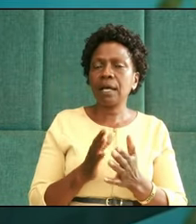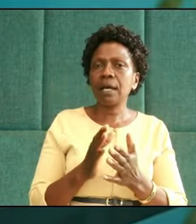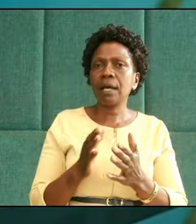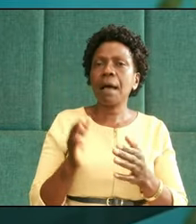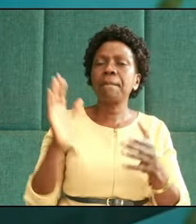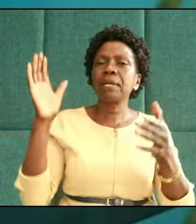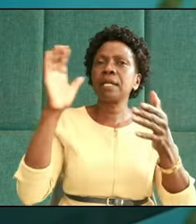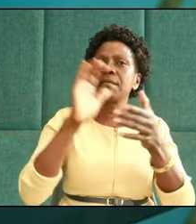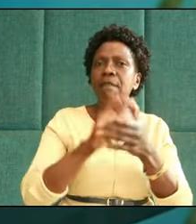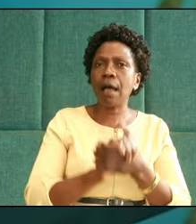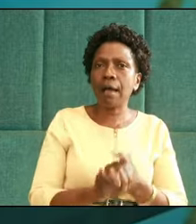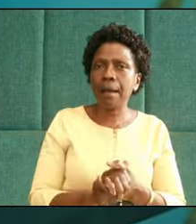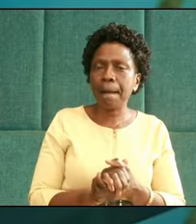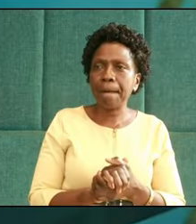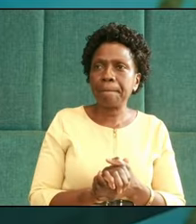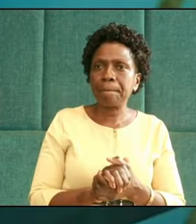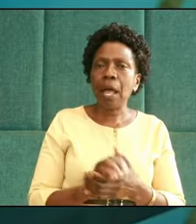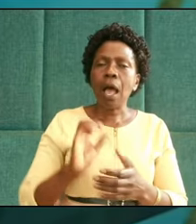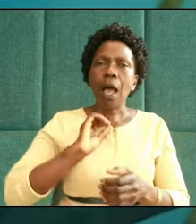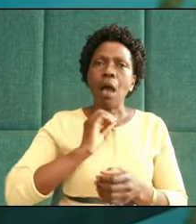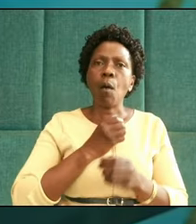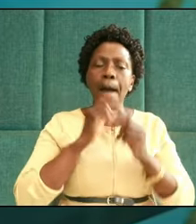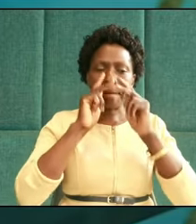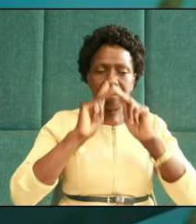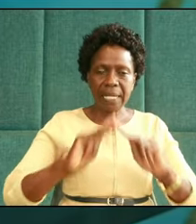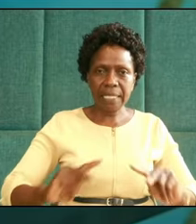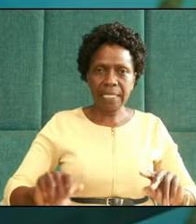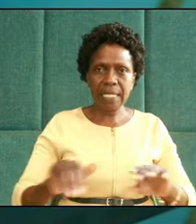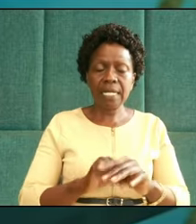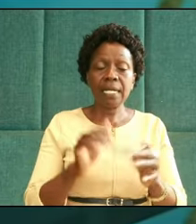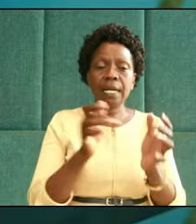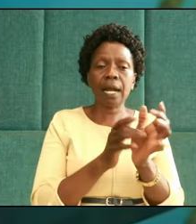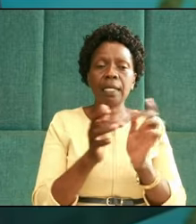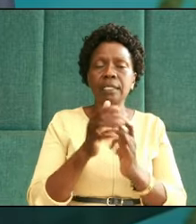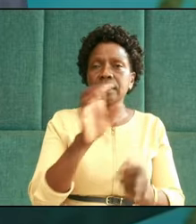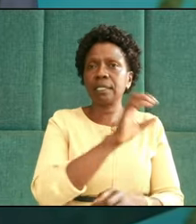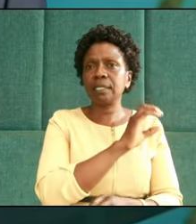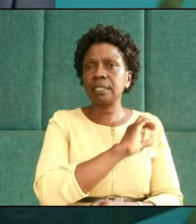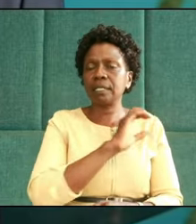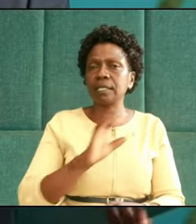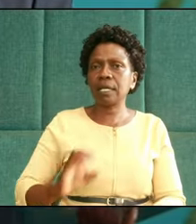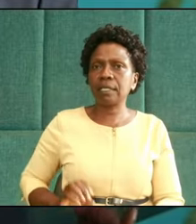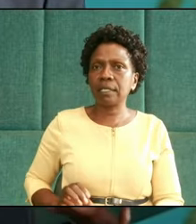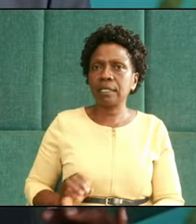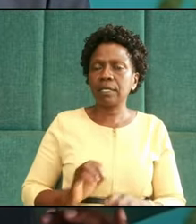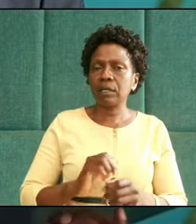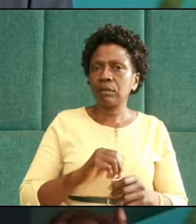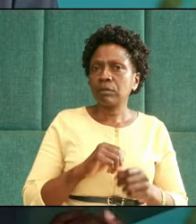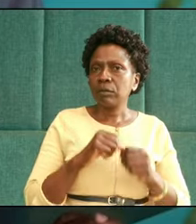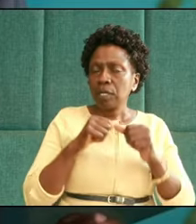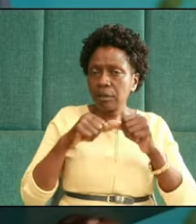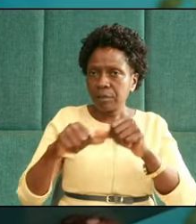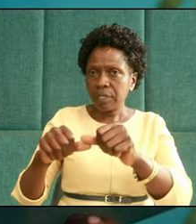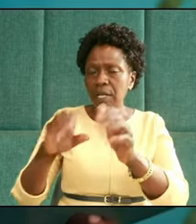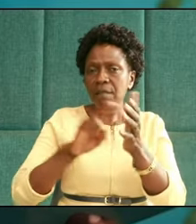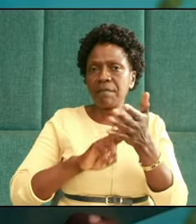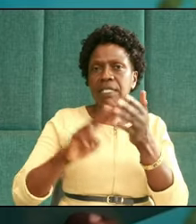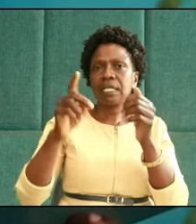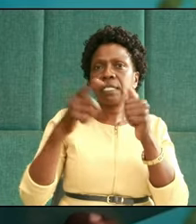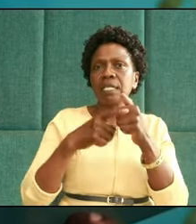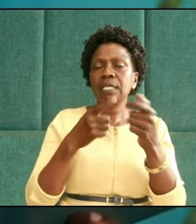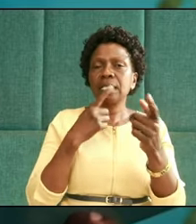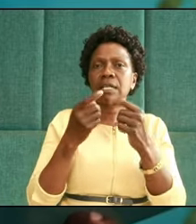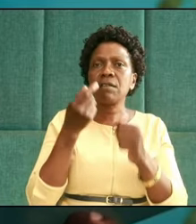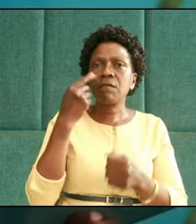delivered our peace in Christ Jesus. When you go ahead in verse 6, he says,